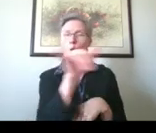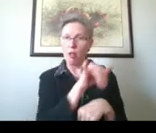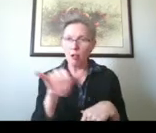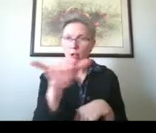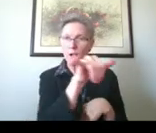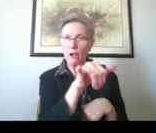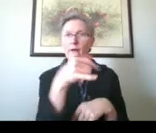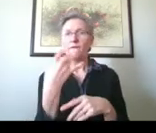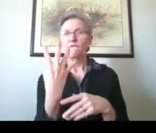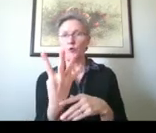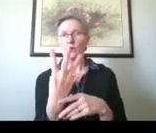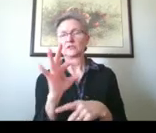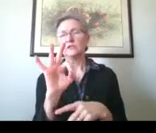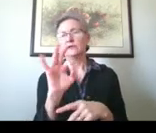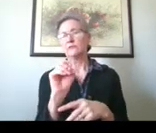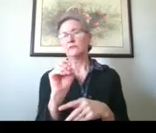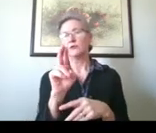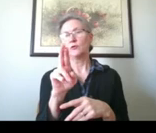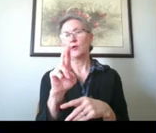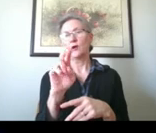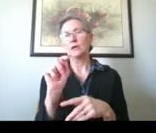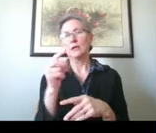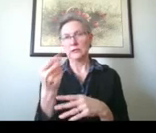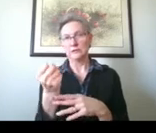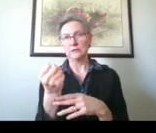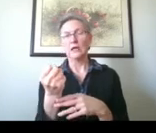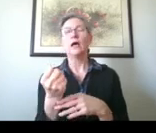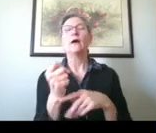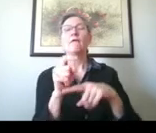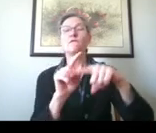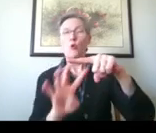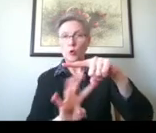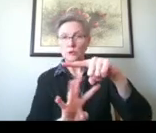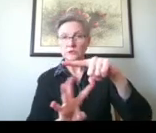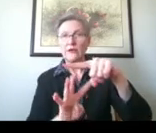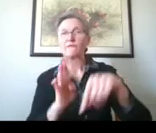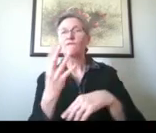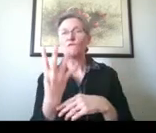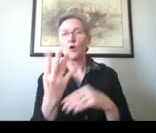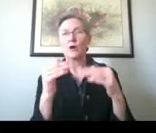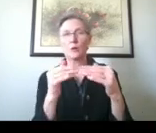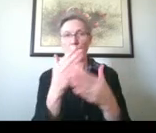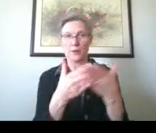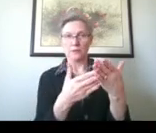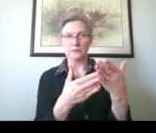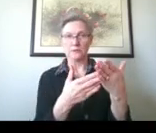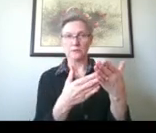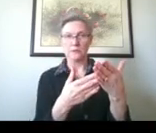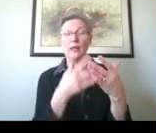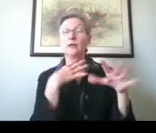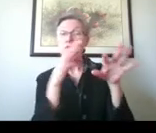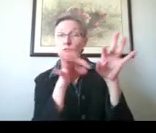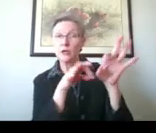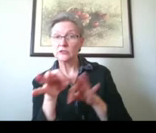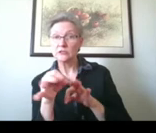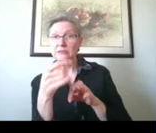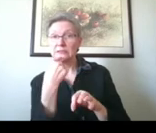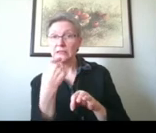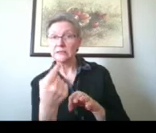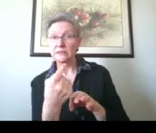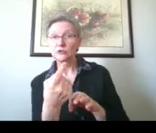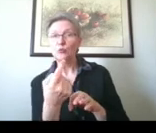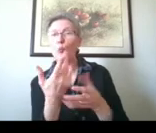fourths are 4 equal parts. So here they're telling us what we need to draw. Well, we need to draw thirds, and thirds